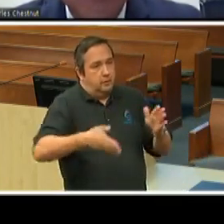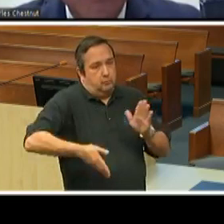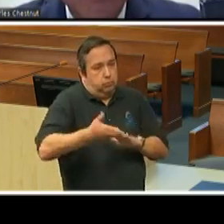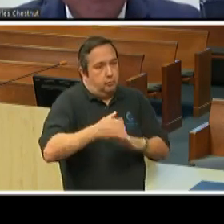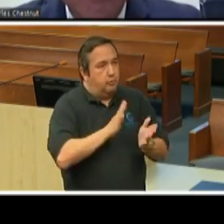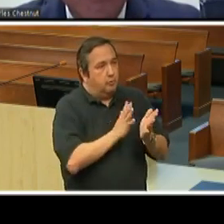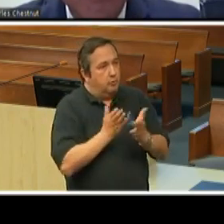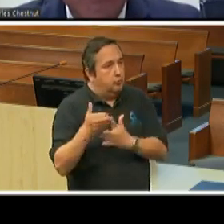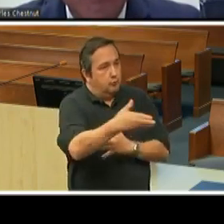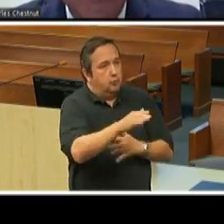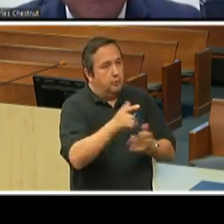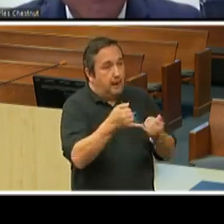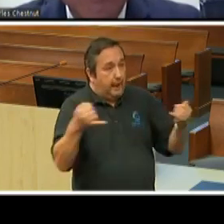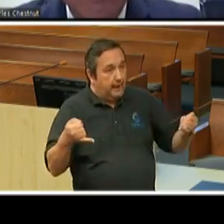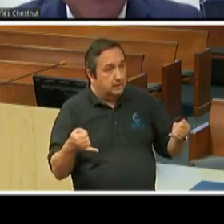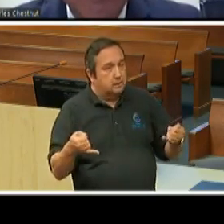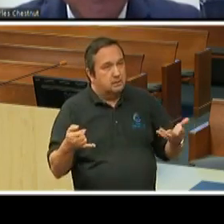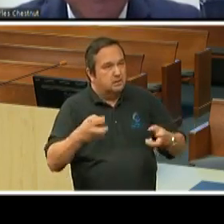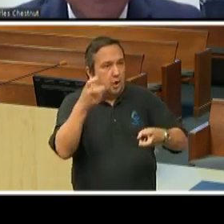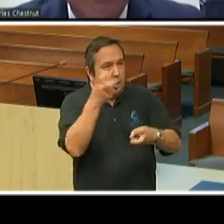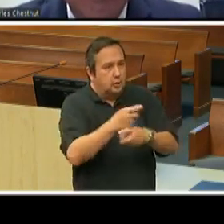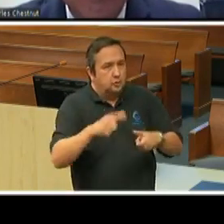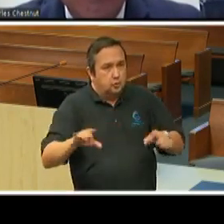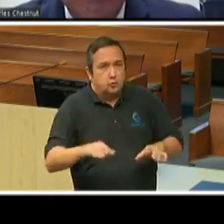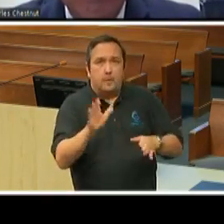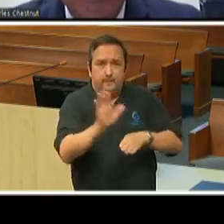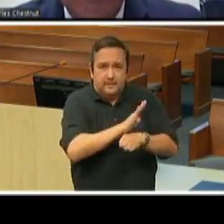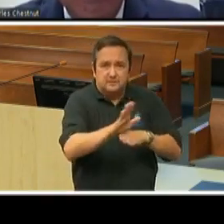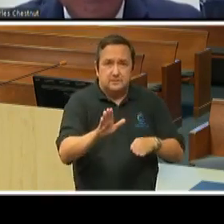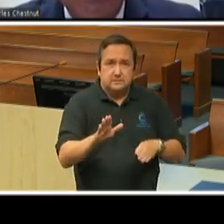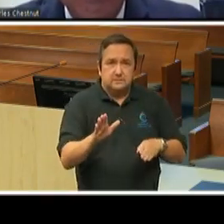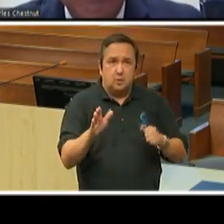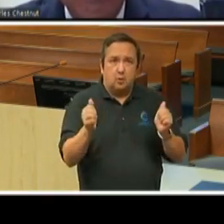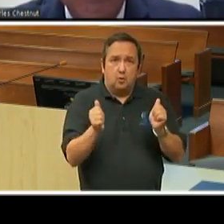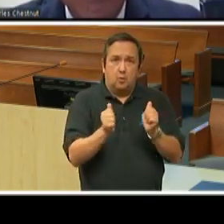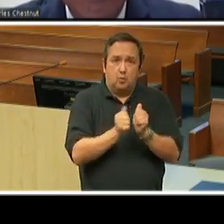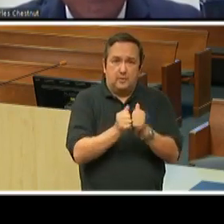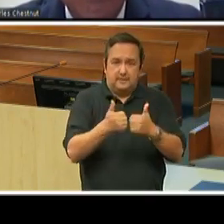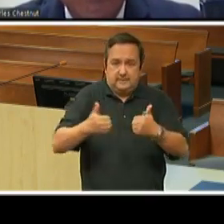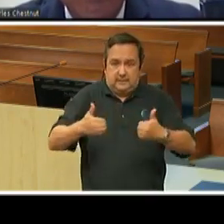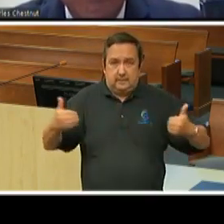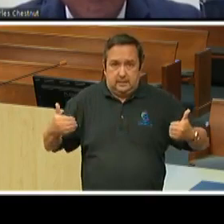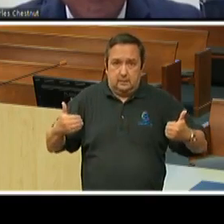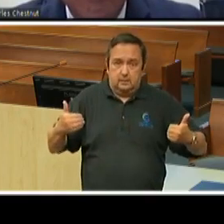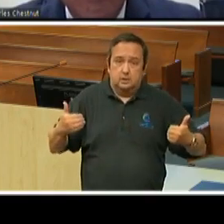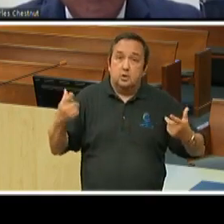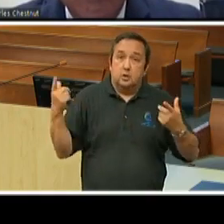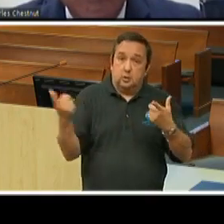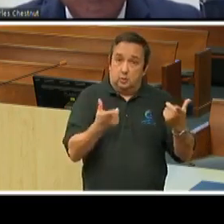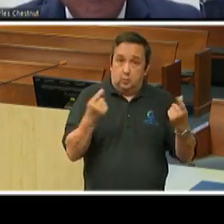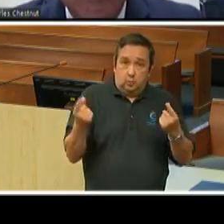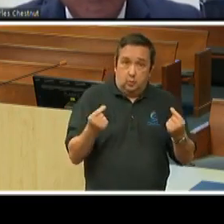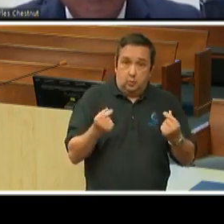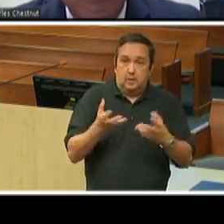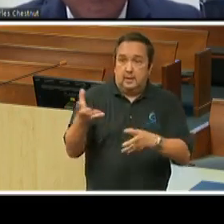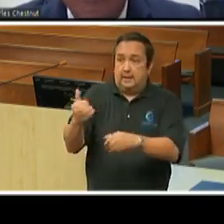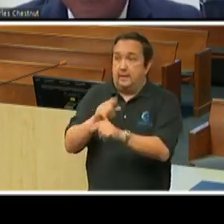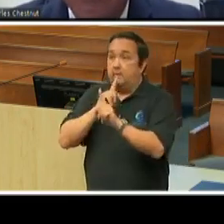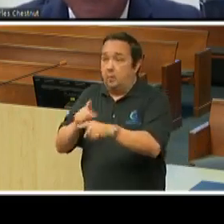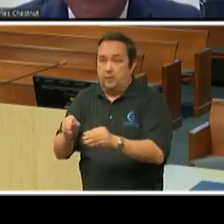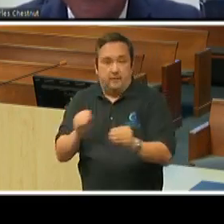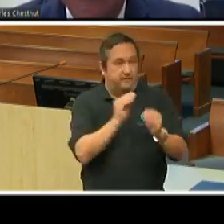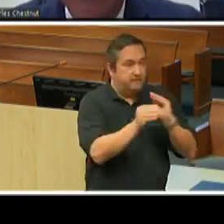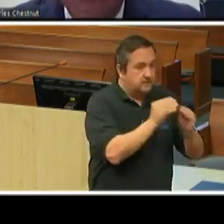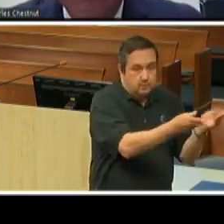line. And the problem is, it's hard to do their business model with social distancing. What they need to do is take the orders, go fix the